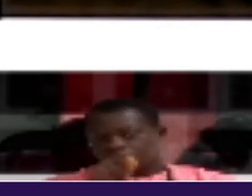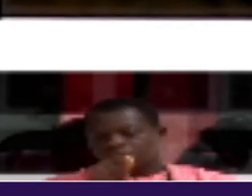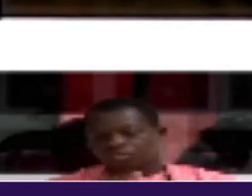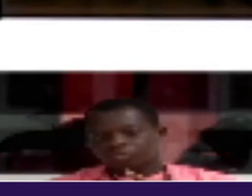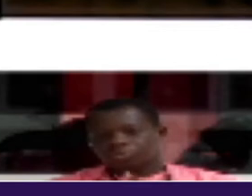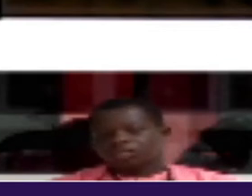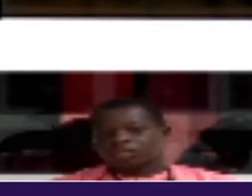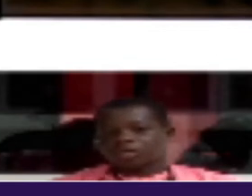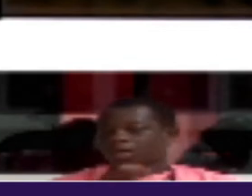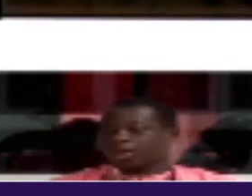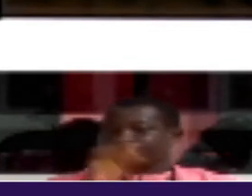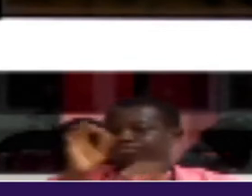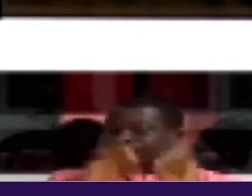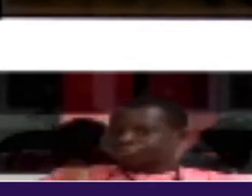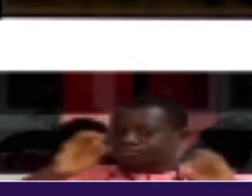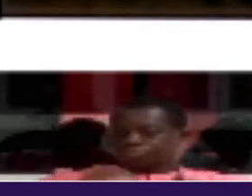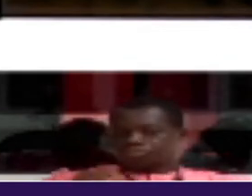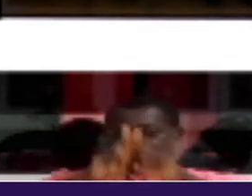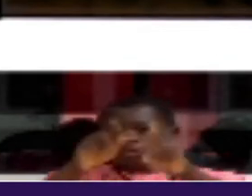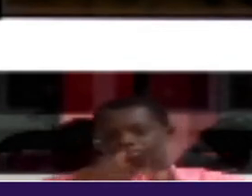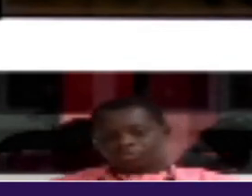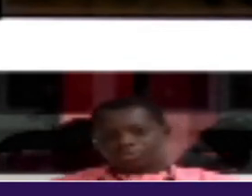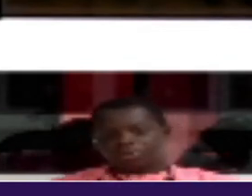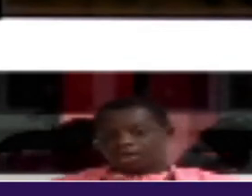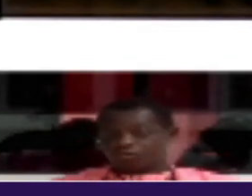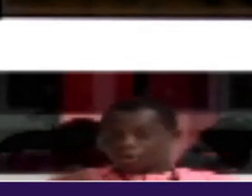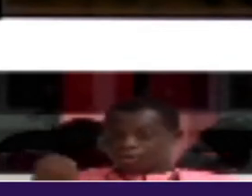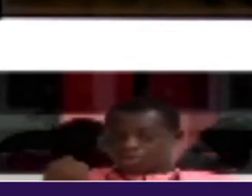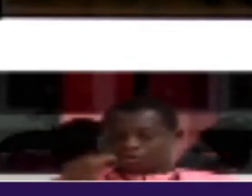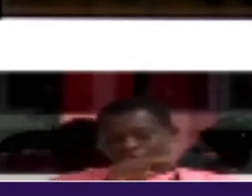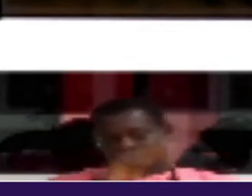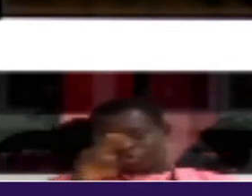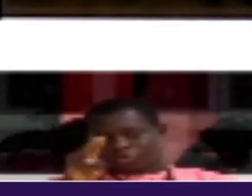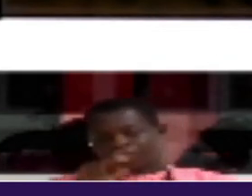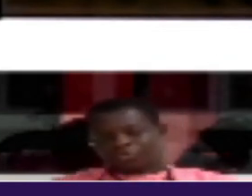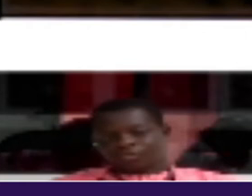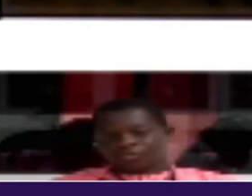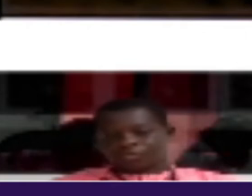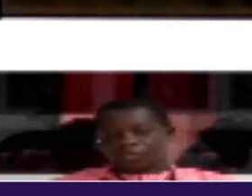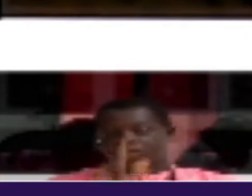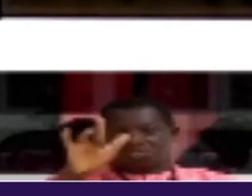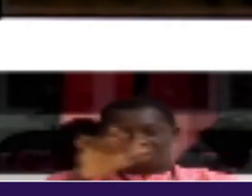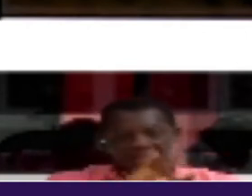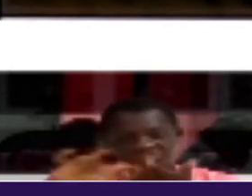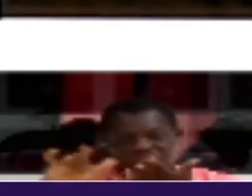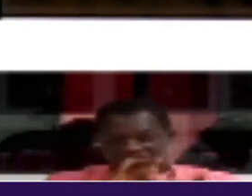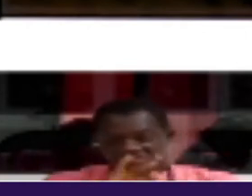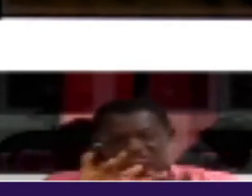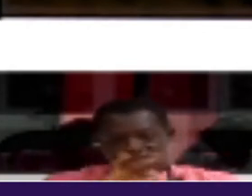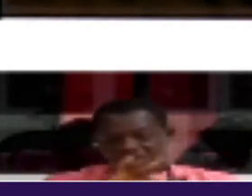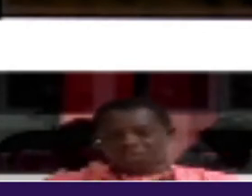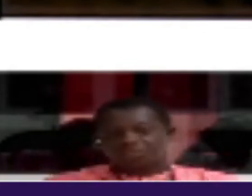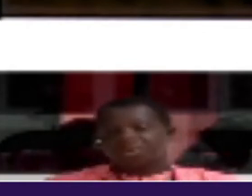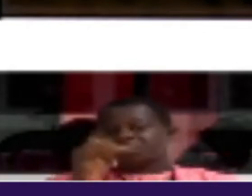No, when I come, I don't carry anything. Did you carry a weapon? No. You went empty-handed? I went